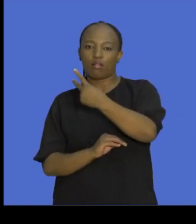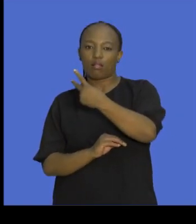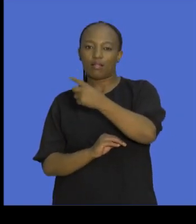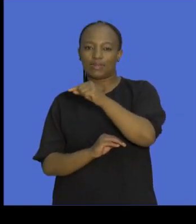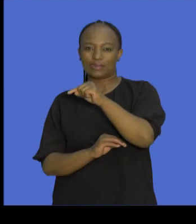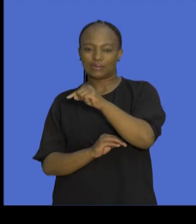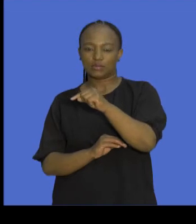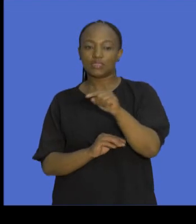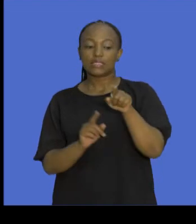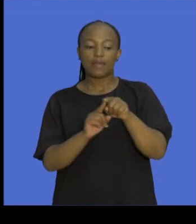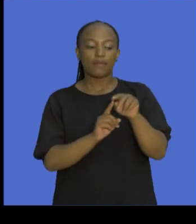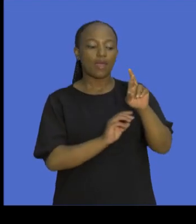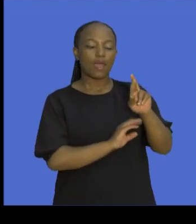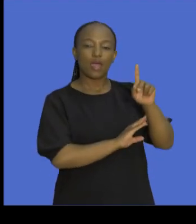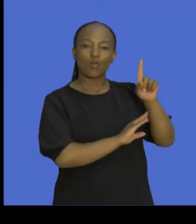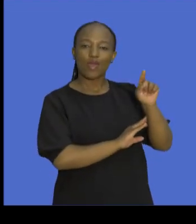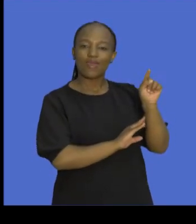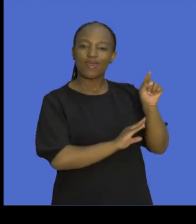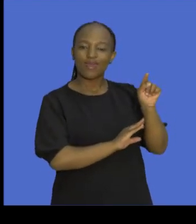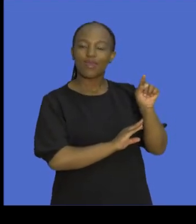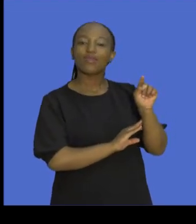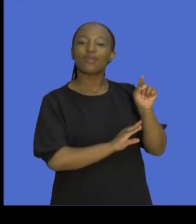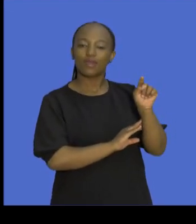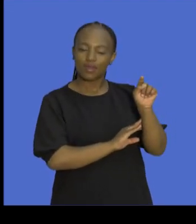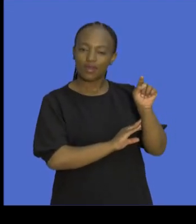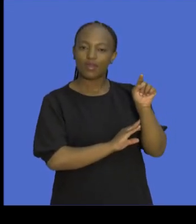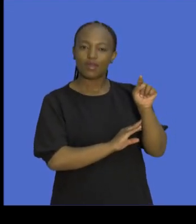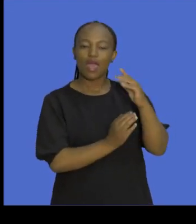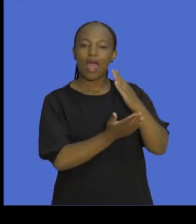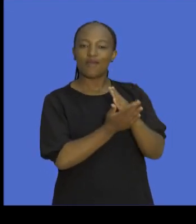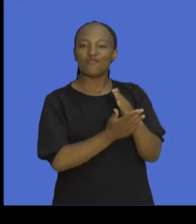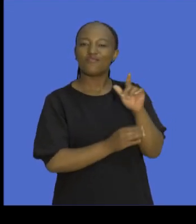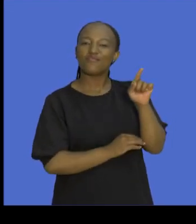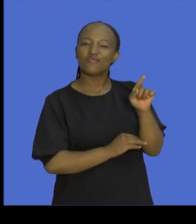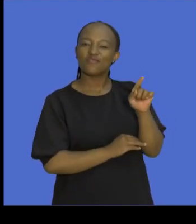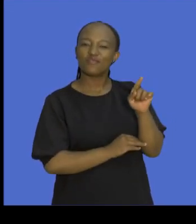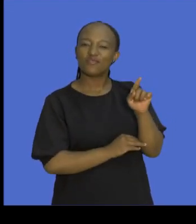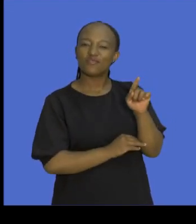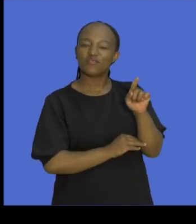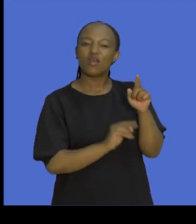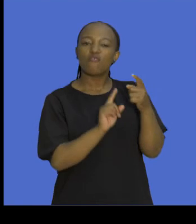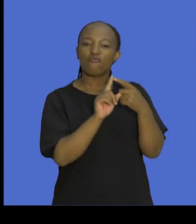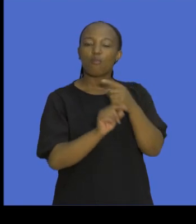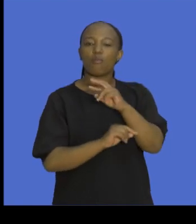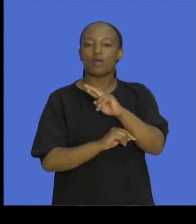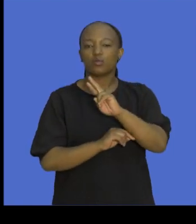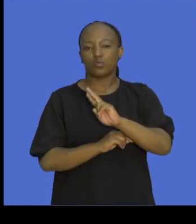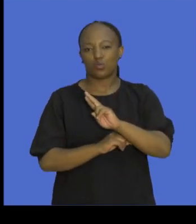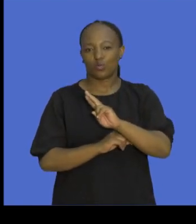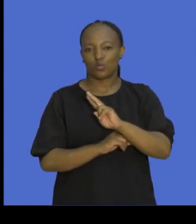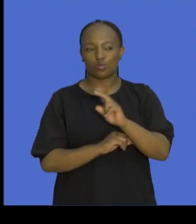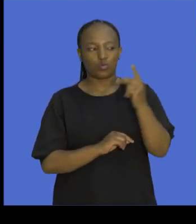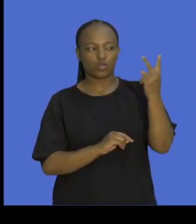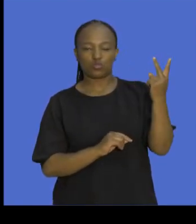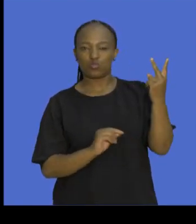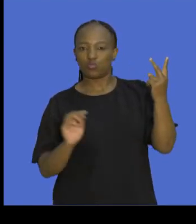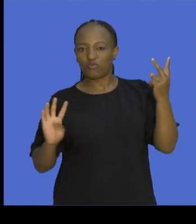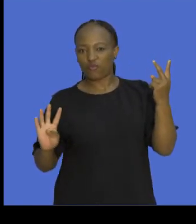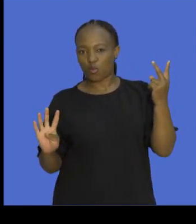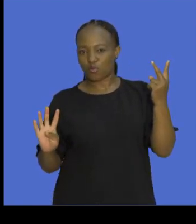or R1 is actually equals to a half of what? Of R2. We are simply